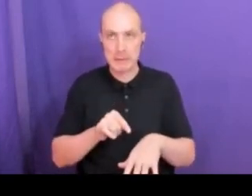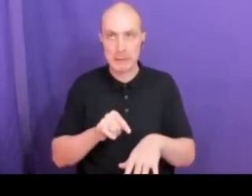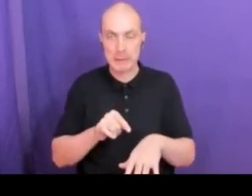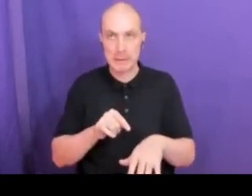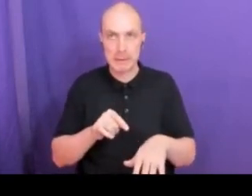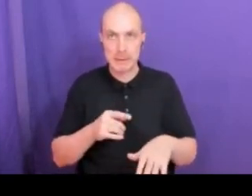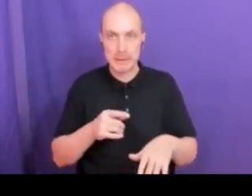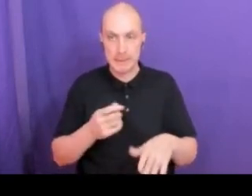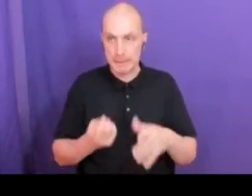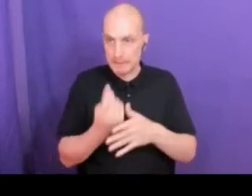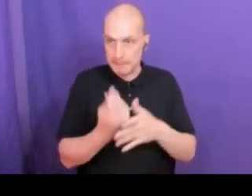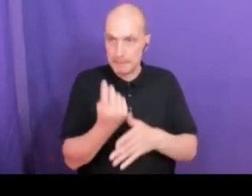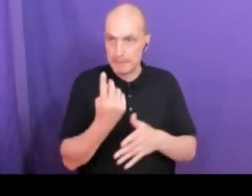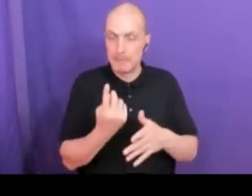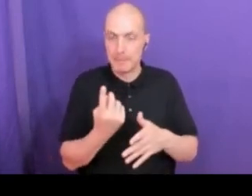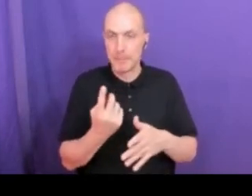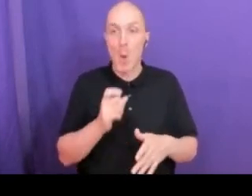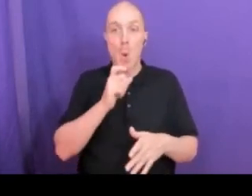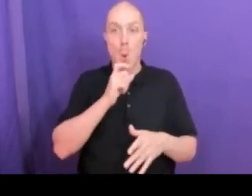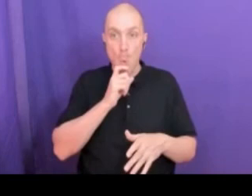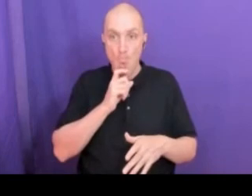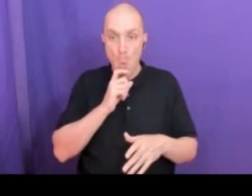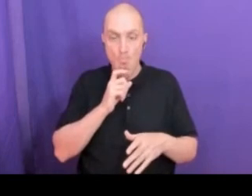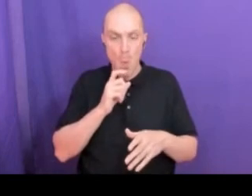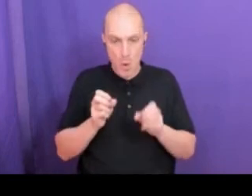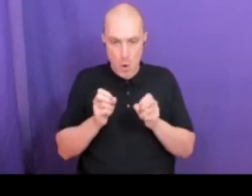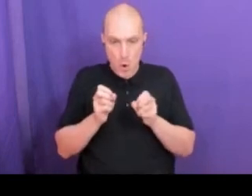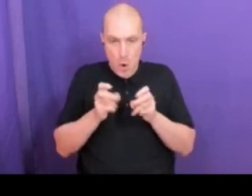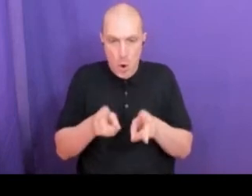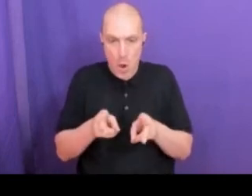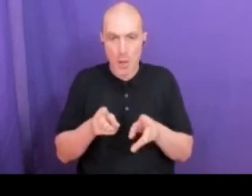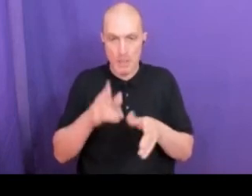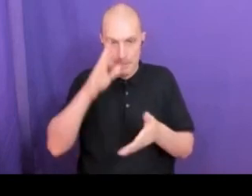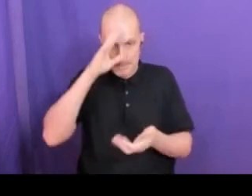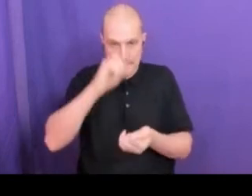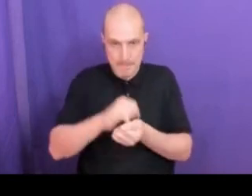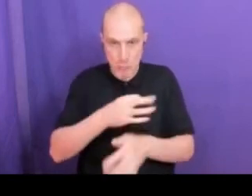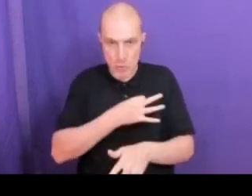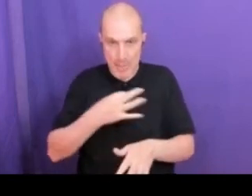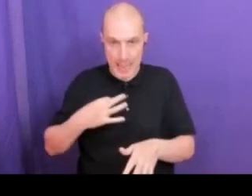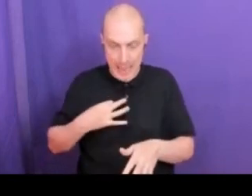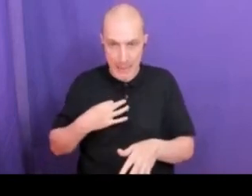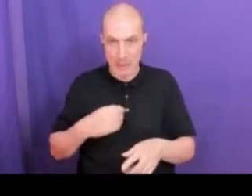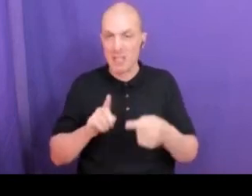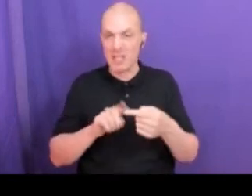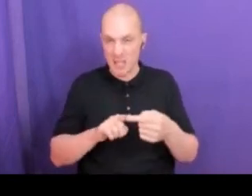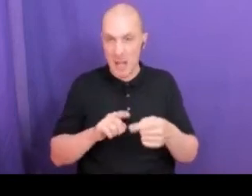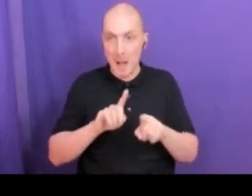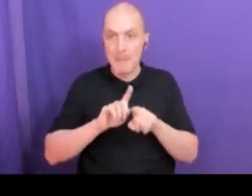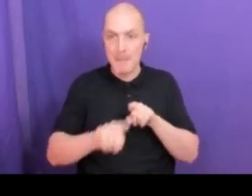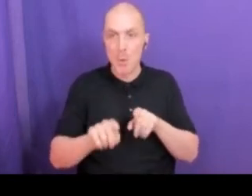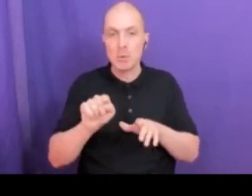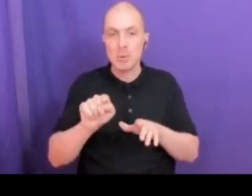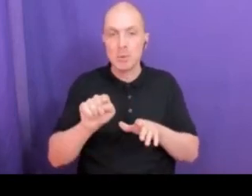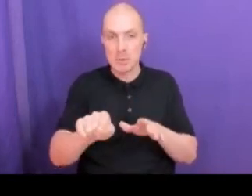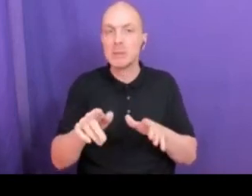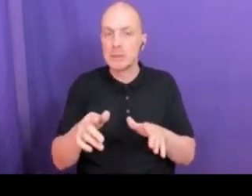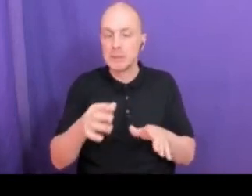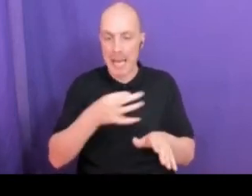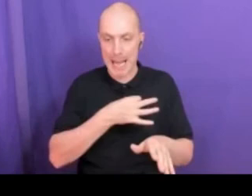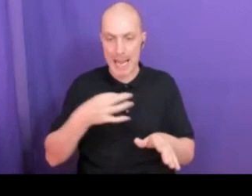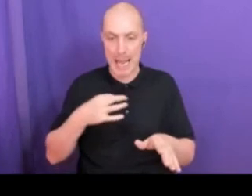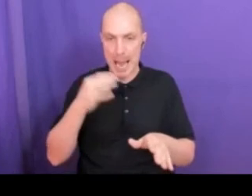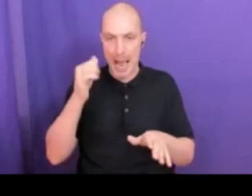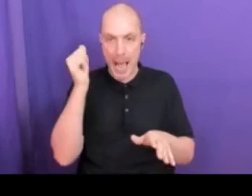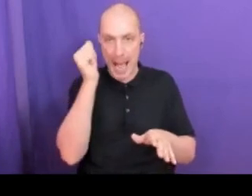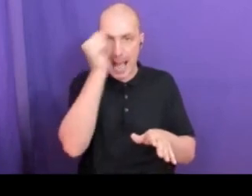this is a very broad generalization here, but the people who refer to them as memory clinics tend to be clinical academics. And that's kind of